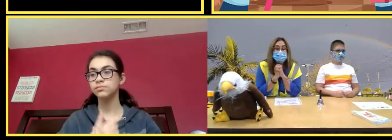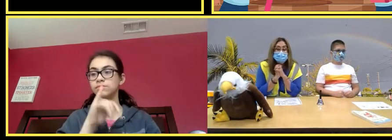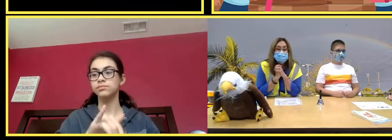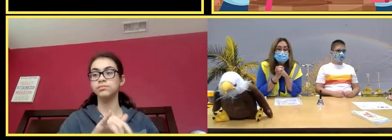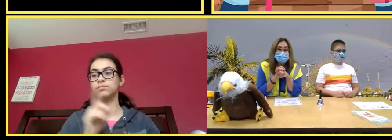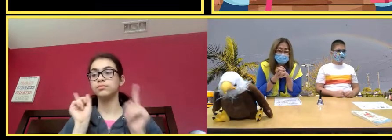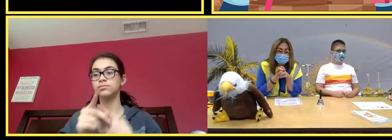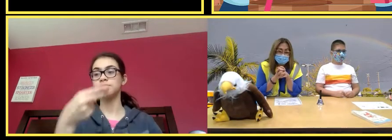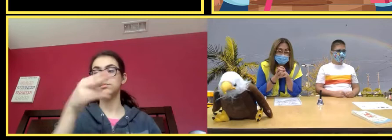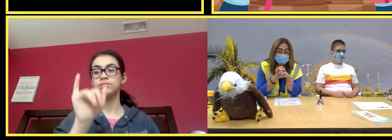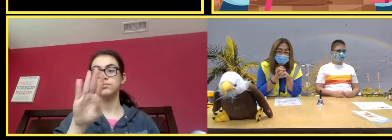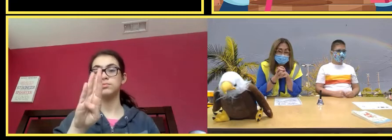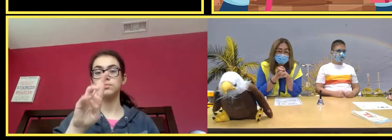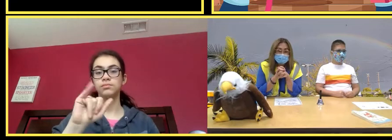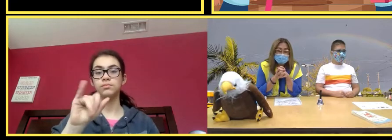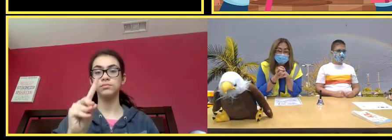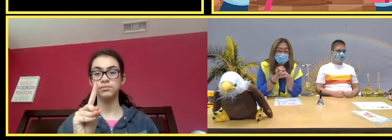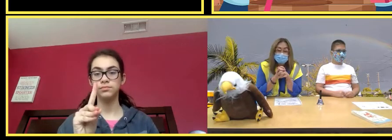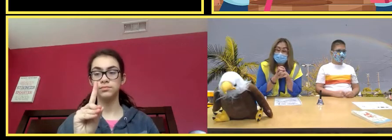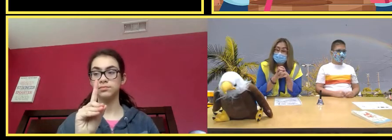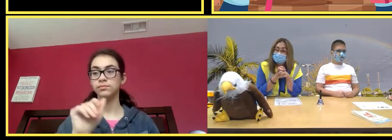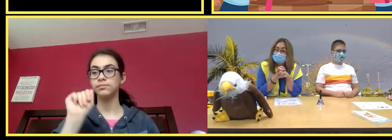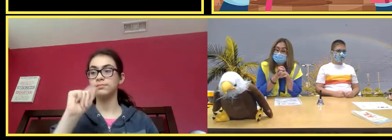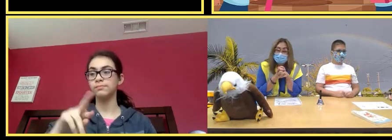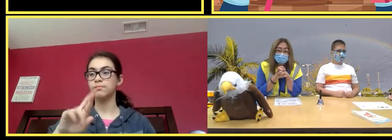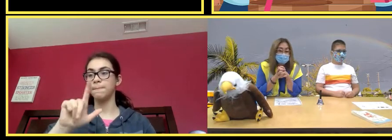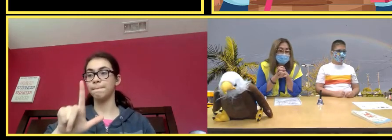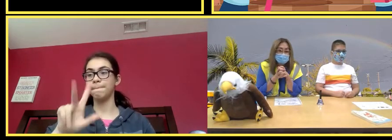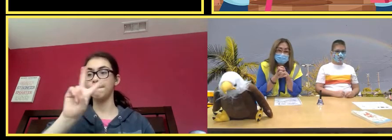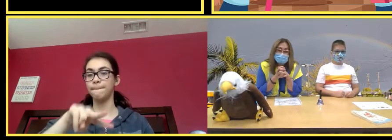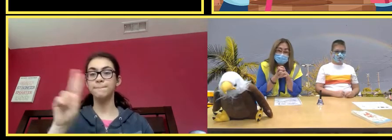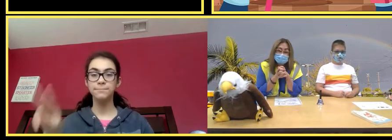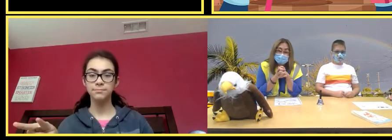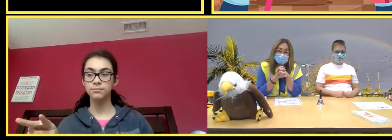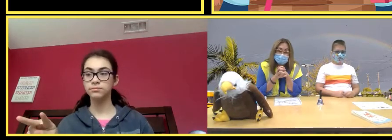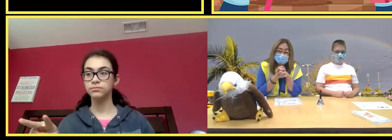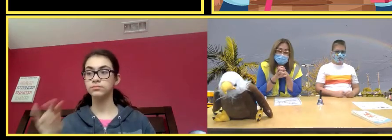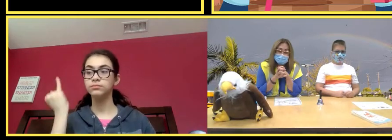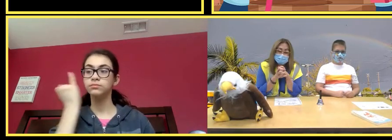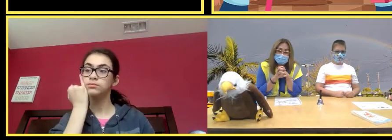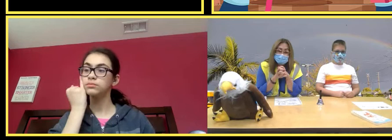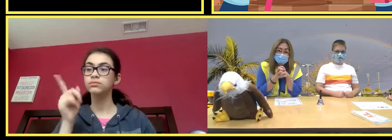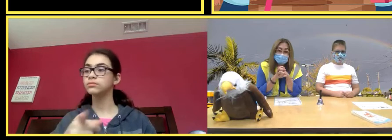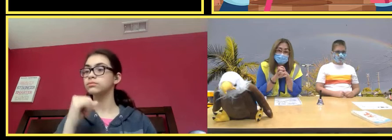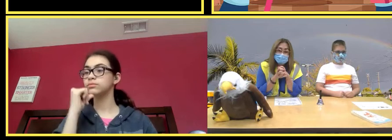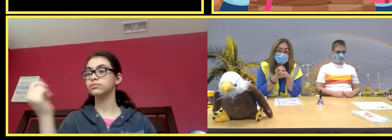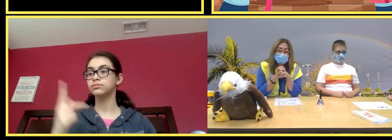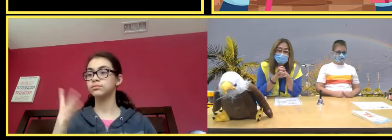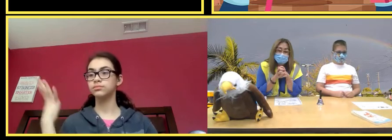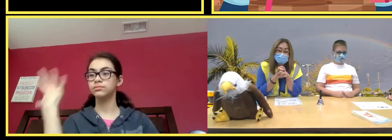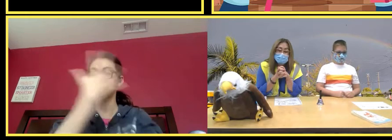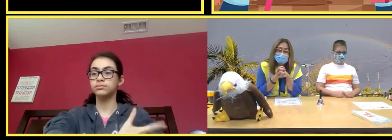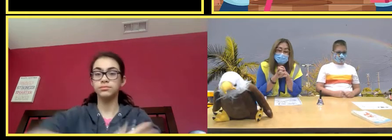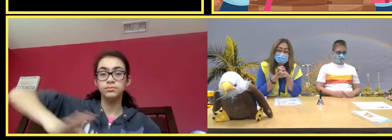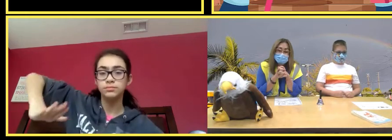April 22nd. So if you're not back 5 days yet, and